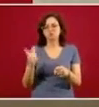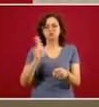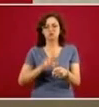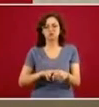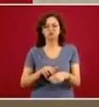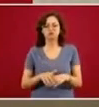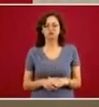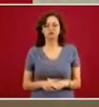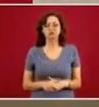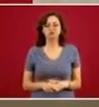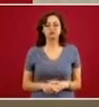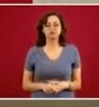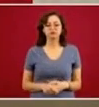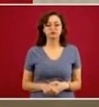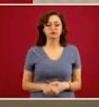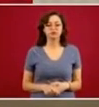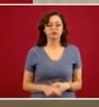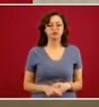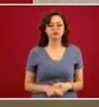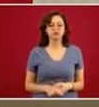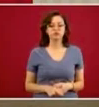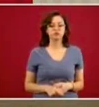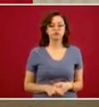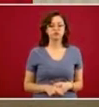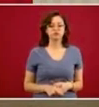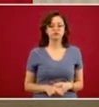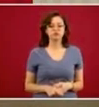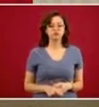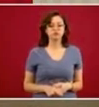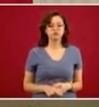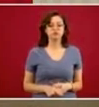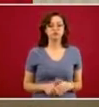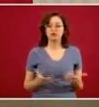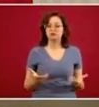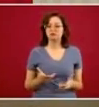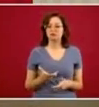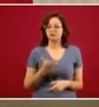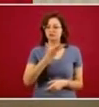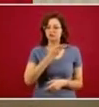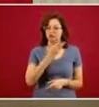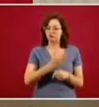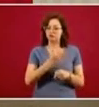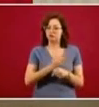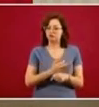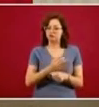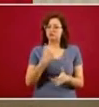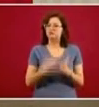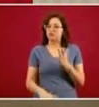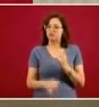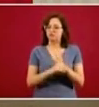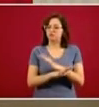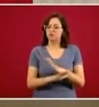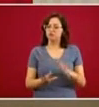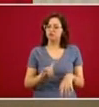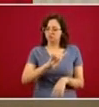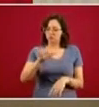were advised to seek in-person medical treatment. All of the other ones were outpatients.